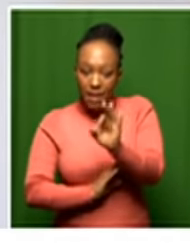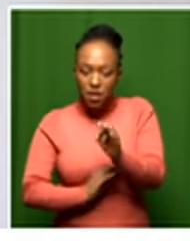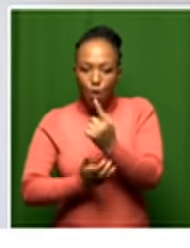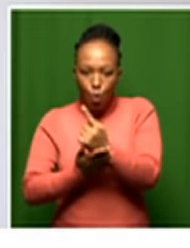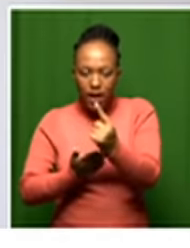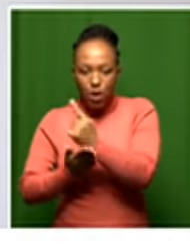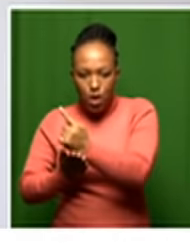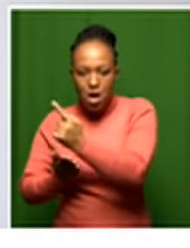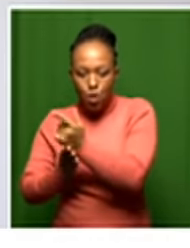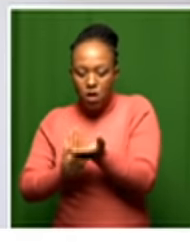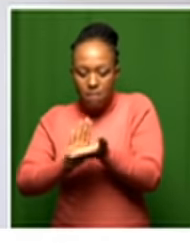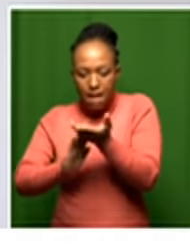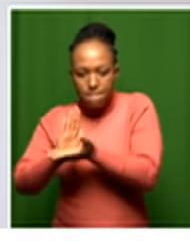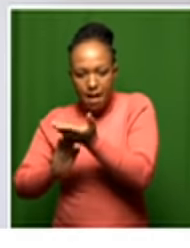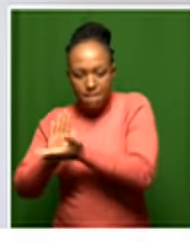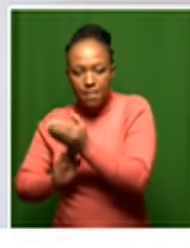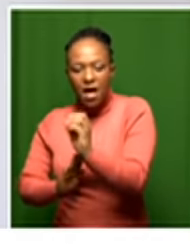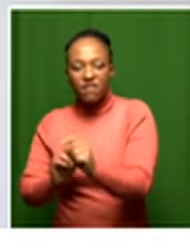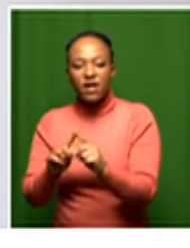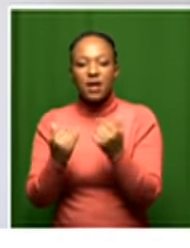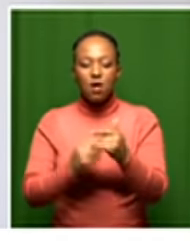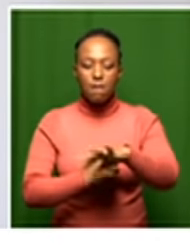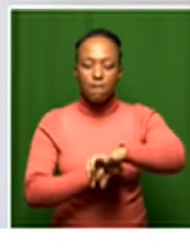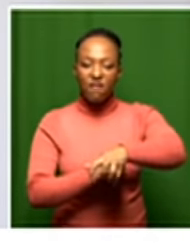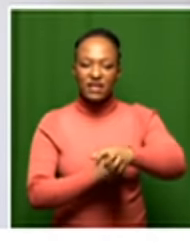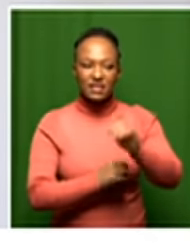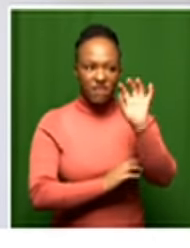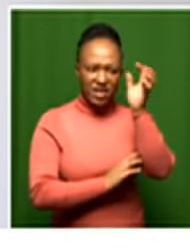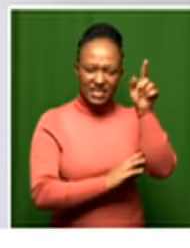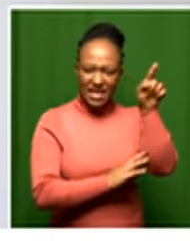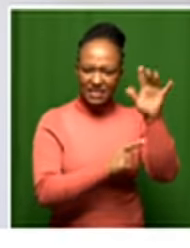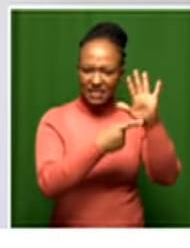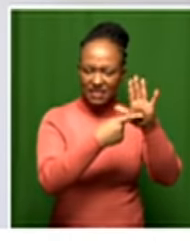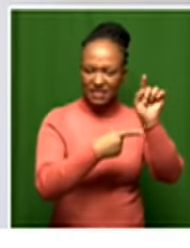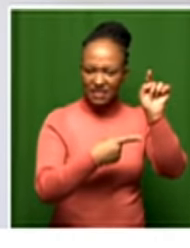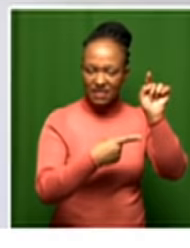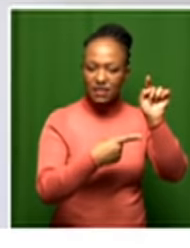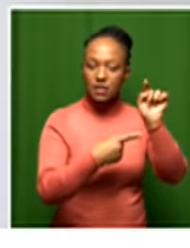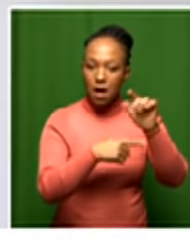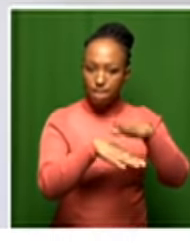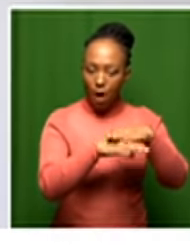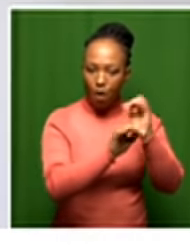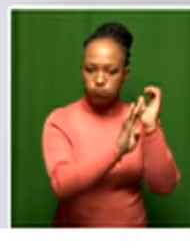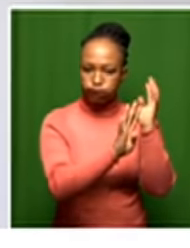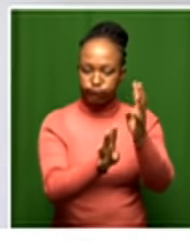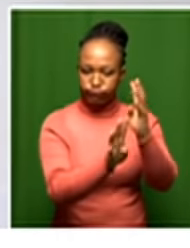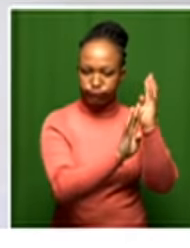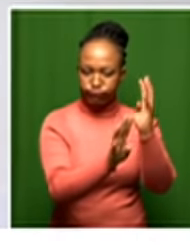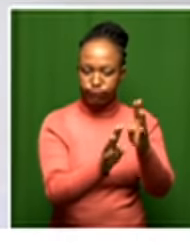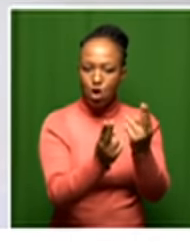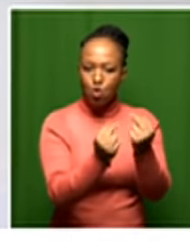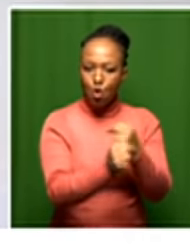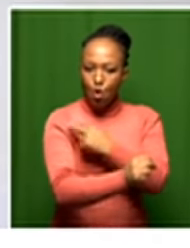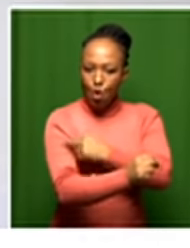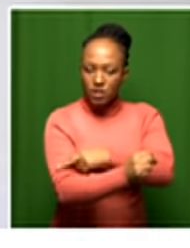In the provinces that have been seeing a sustained increase, the Free State continues to see an increase in the number of new admissions. It's